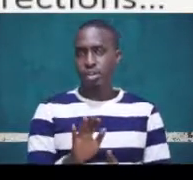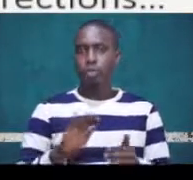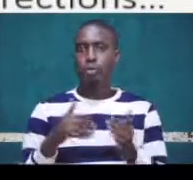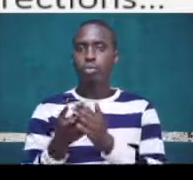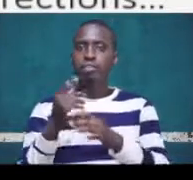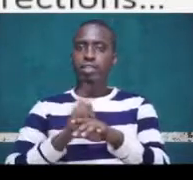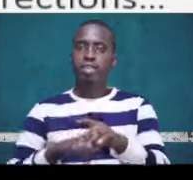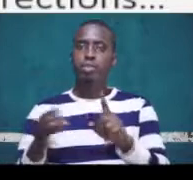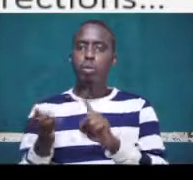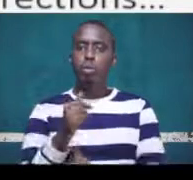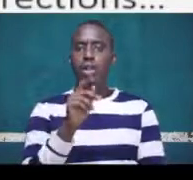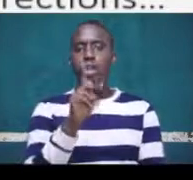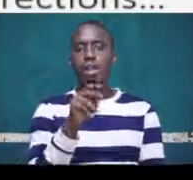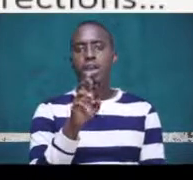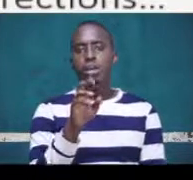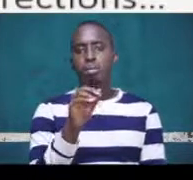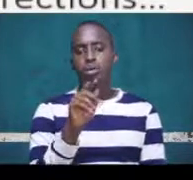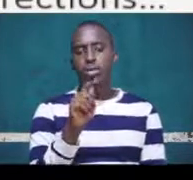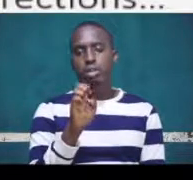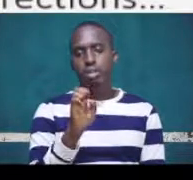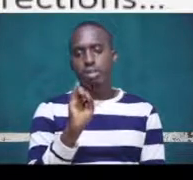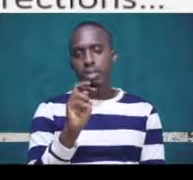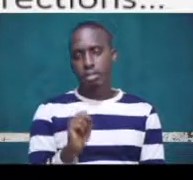until we get a protein?